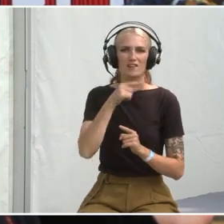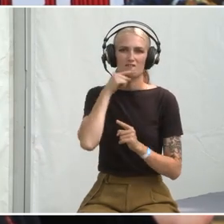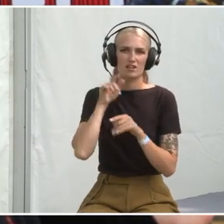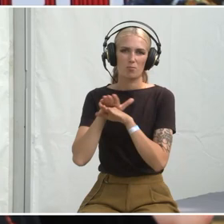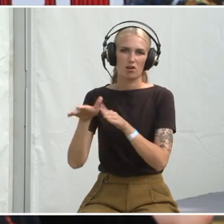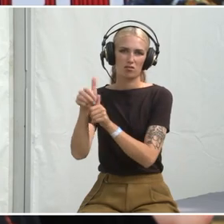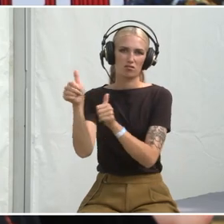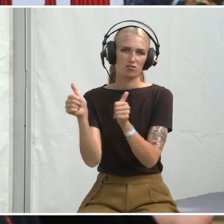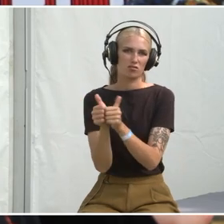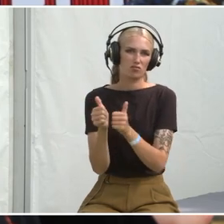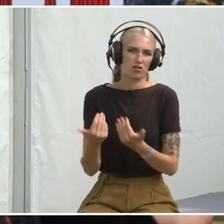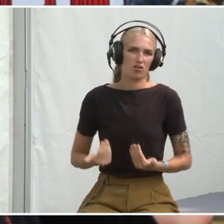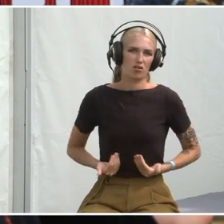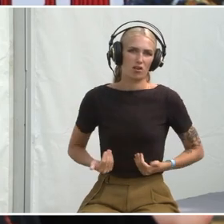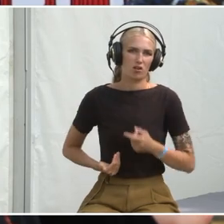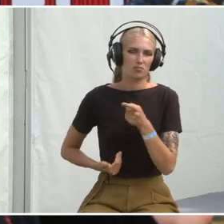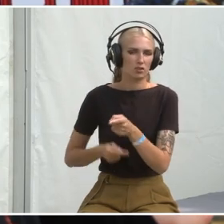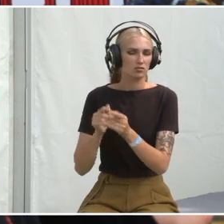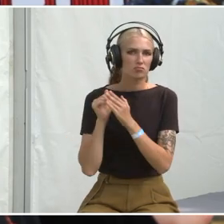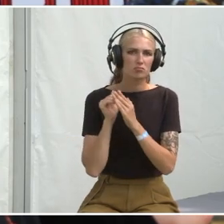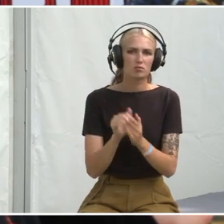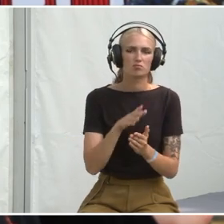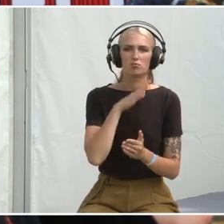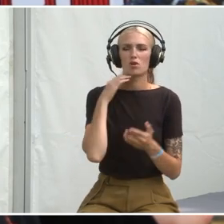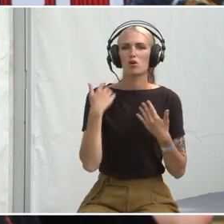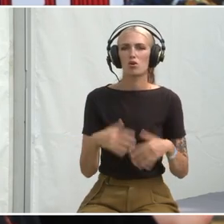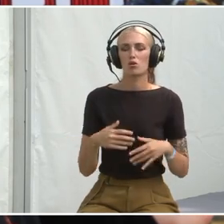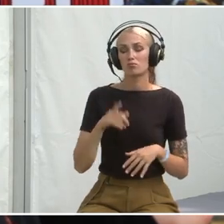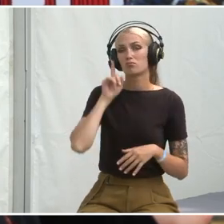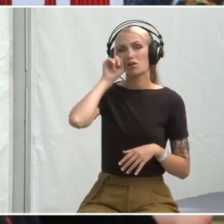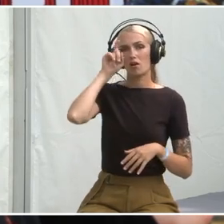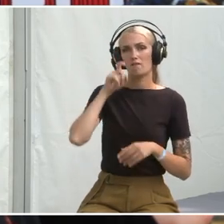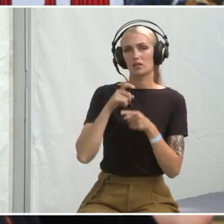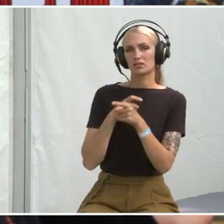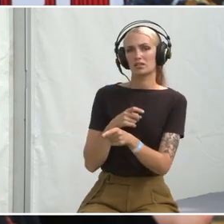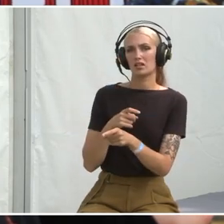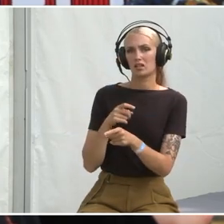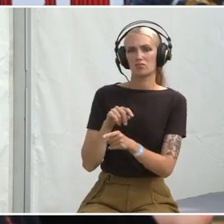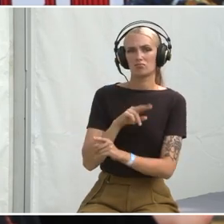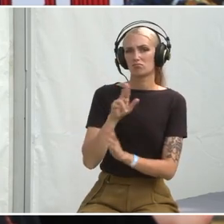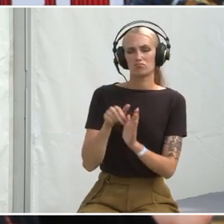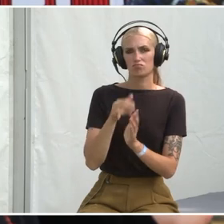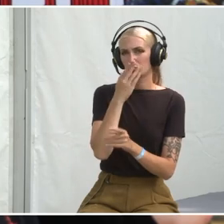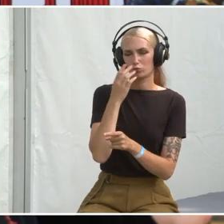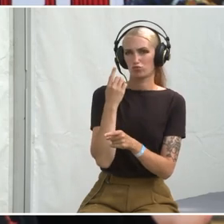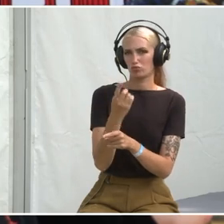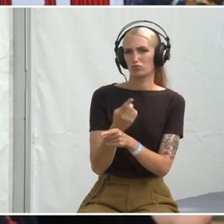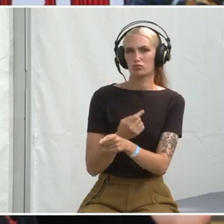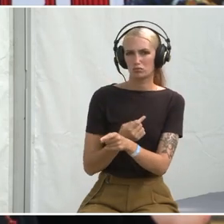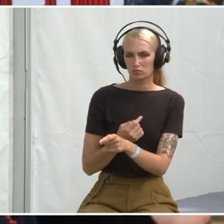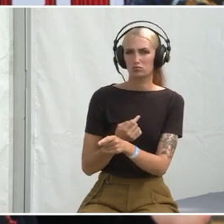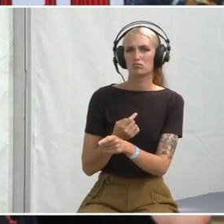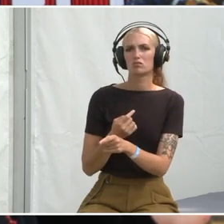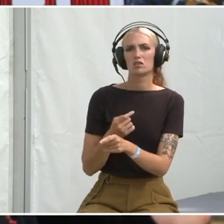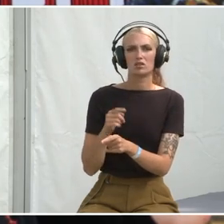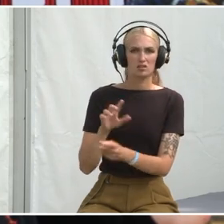which I see has affected a lot. And I think this is one of the problems which has affected the fact that